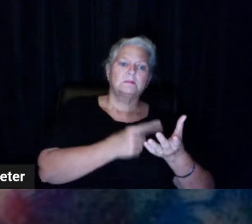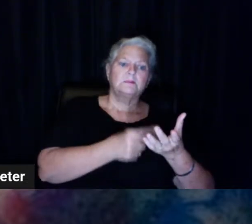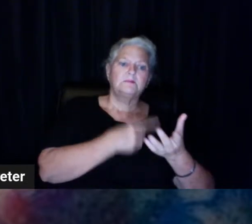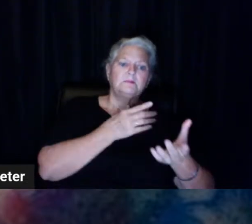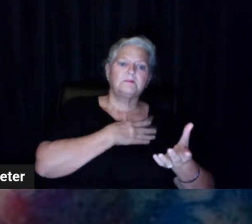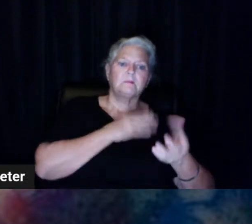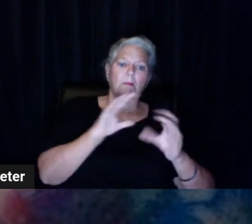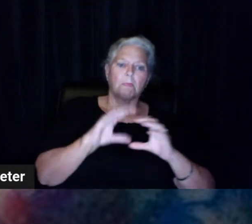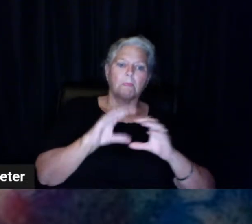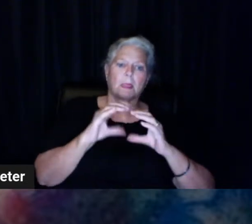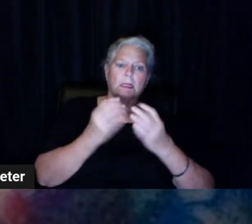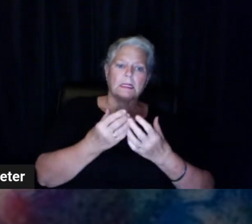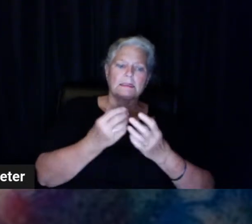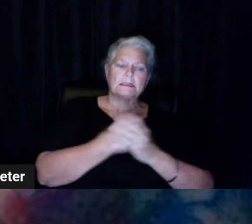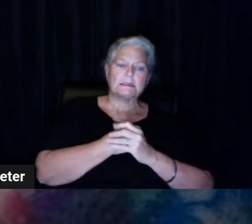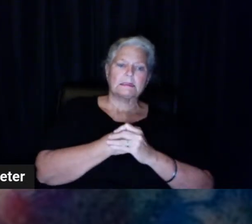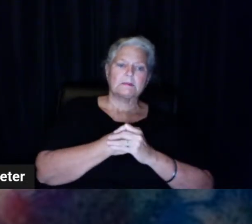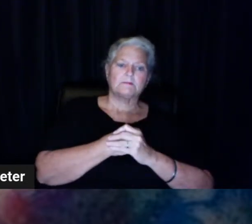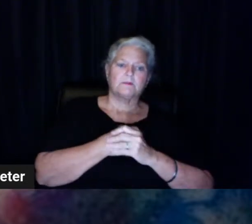load.